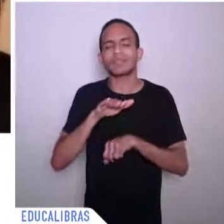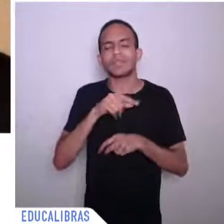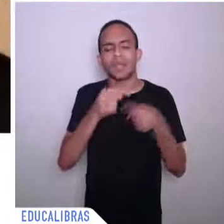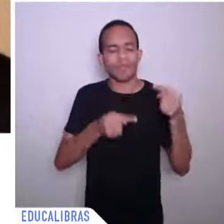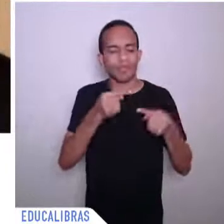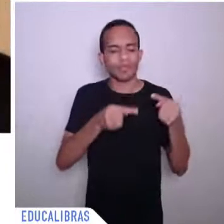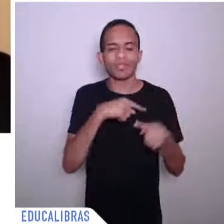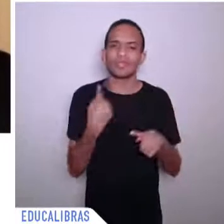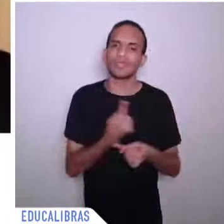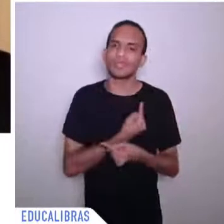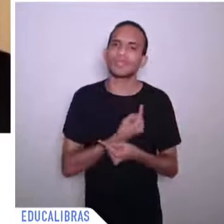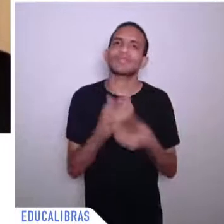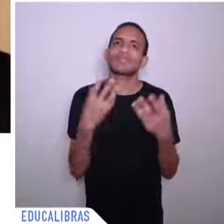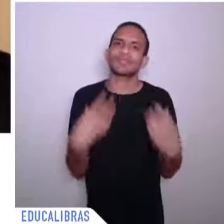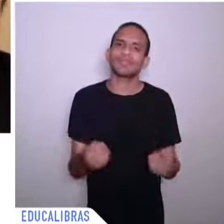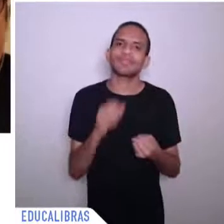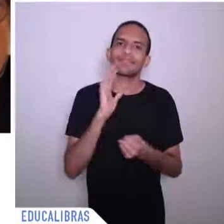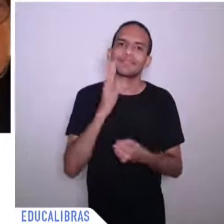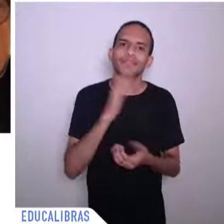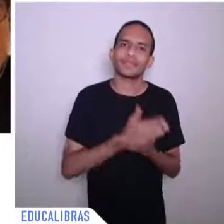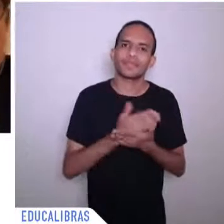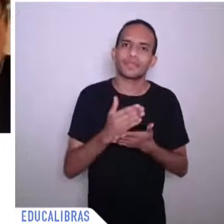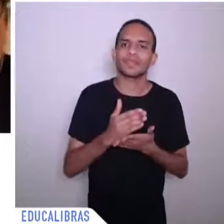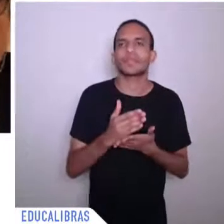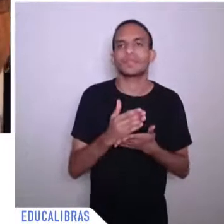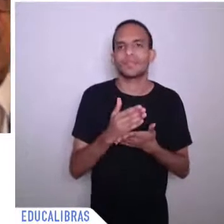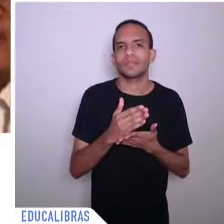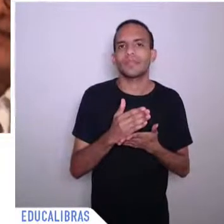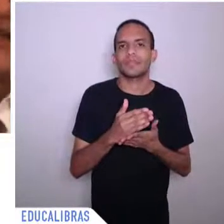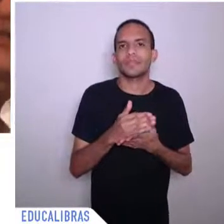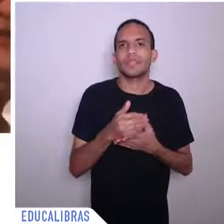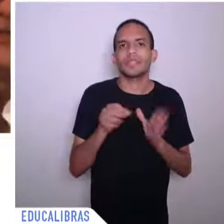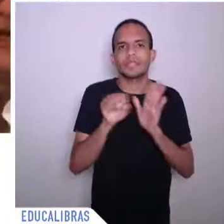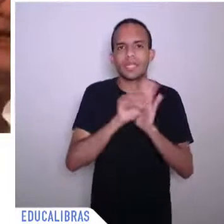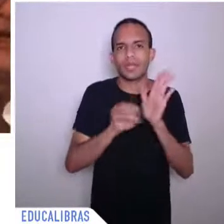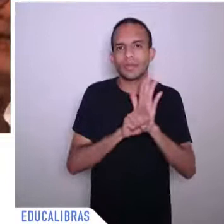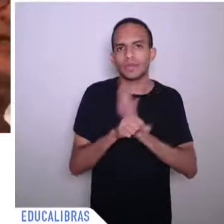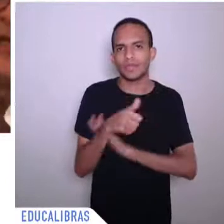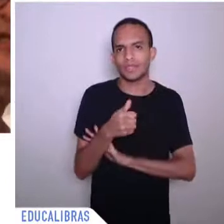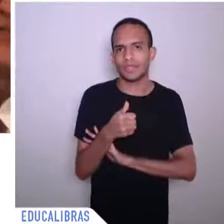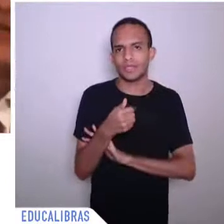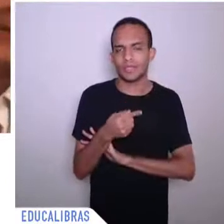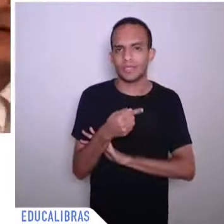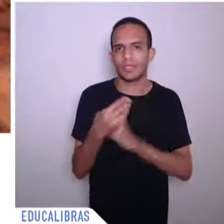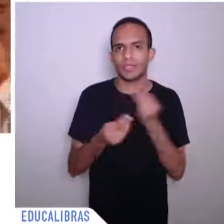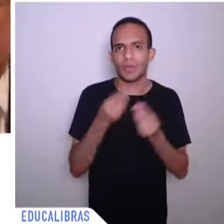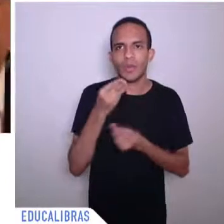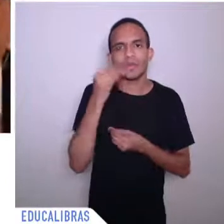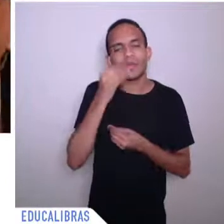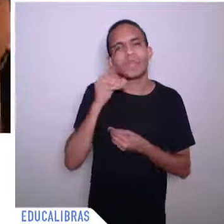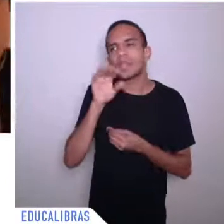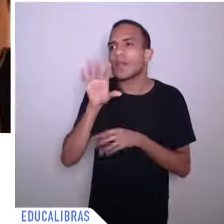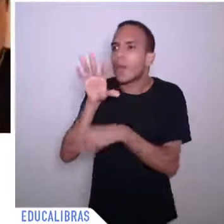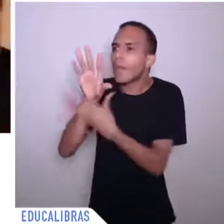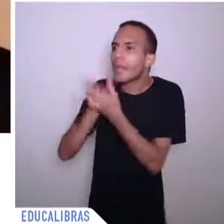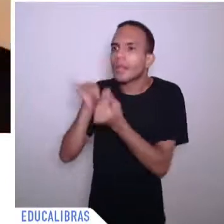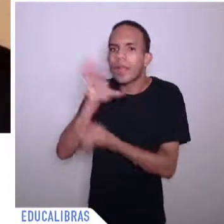crisis of the model of political exercise we have since the start of the